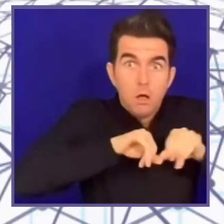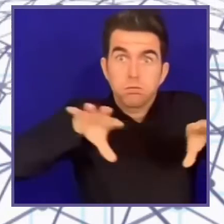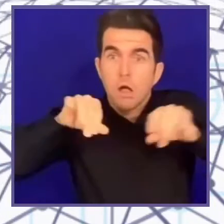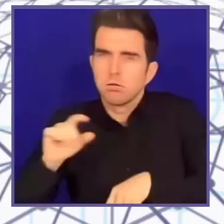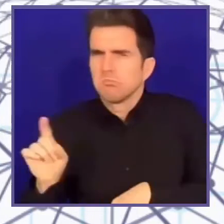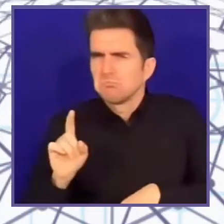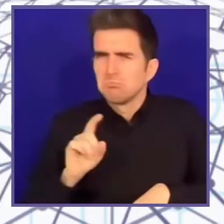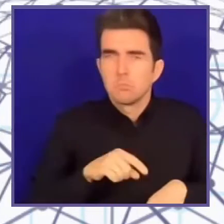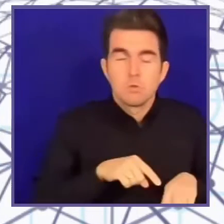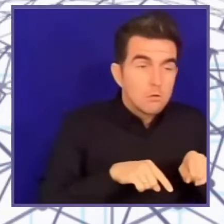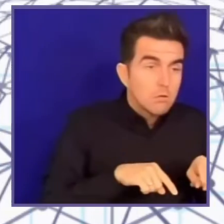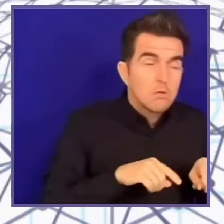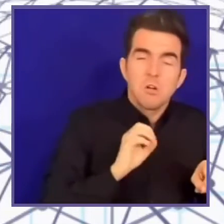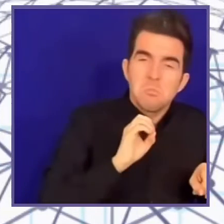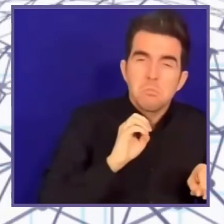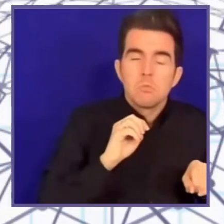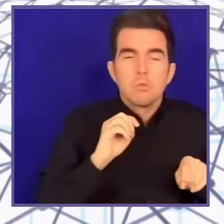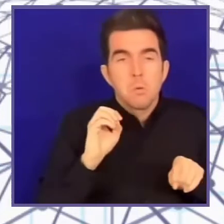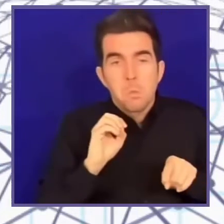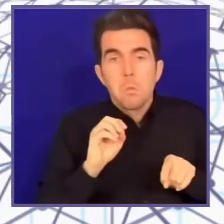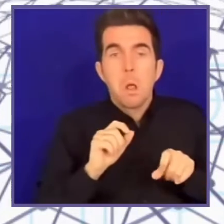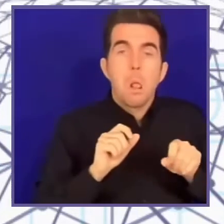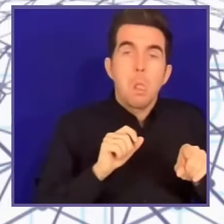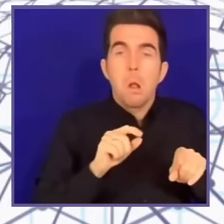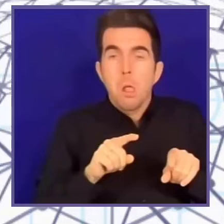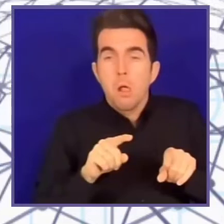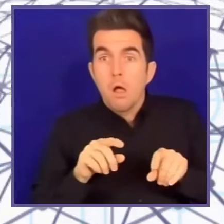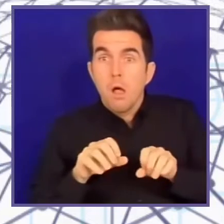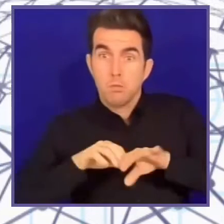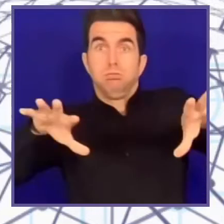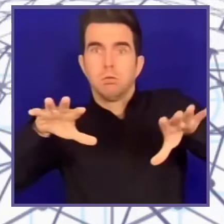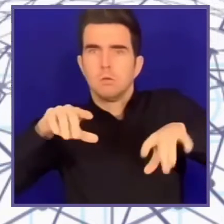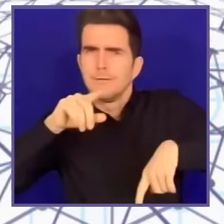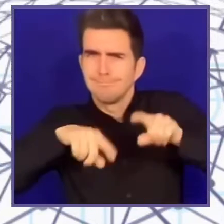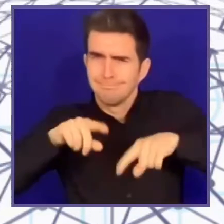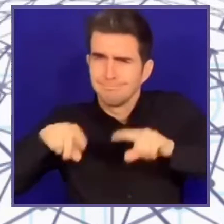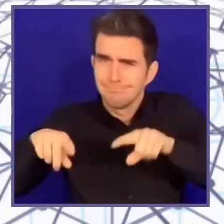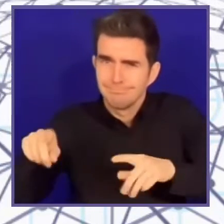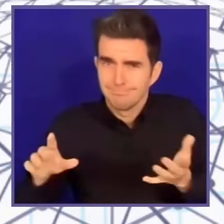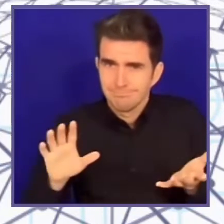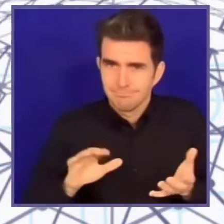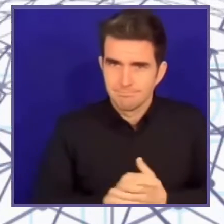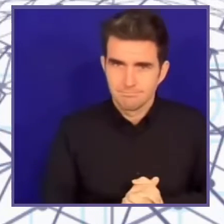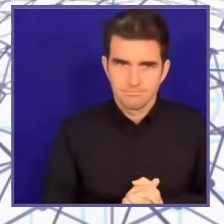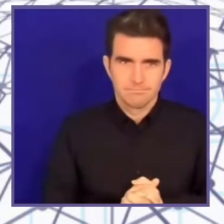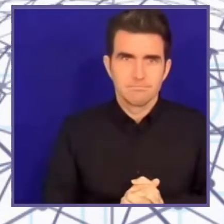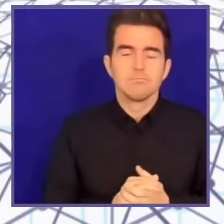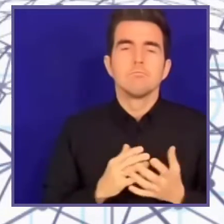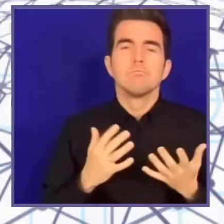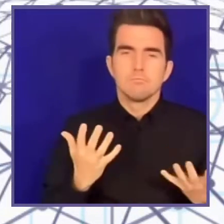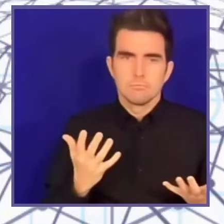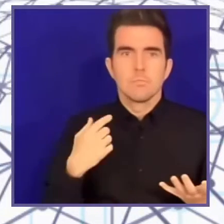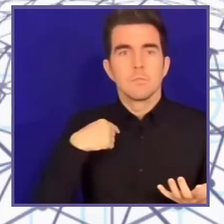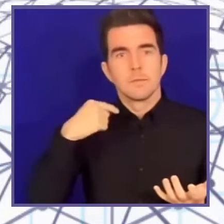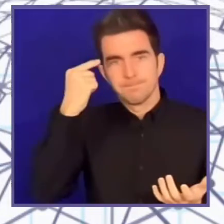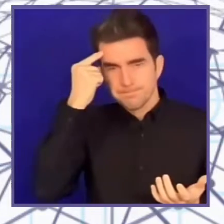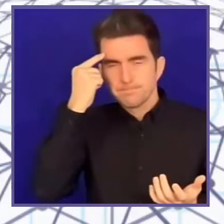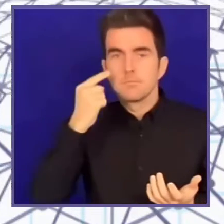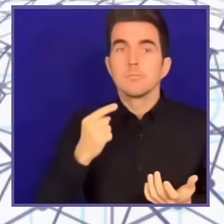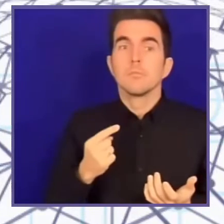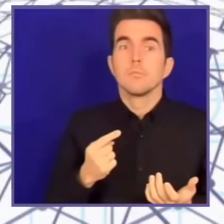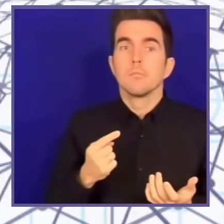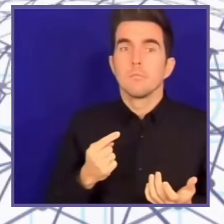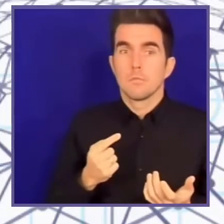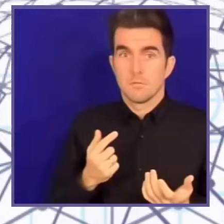one person, it's worth putting it up there. So we want to put up innovations like that, which may not really go to